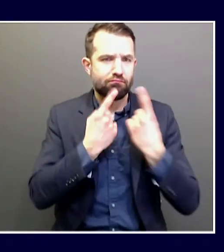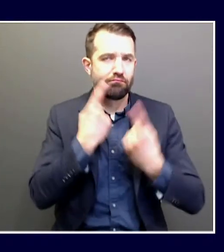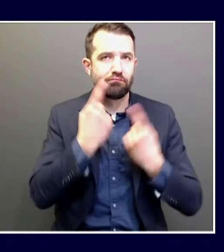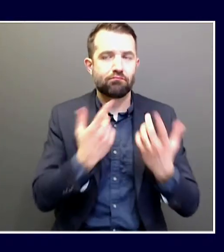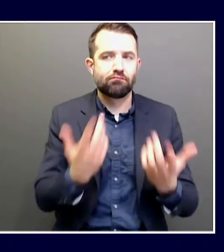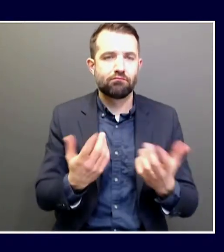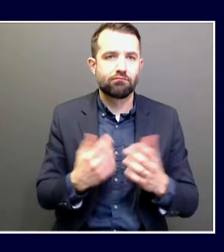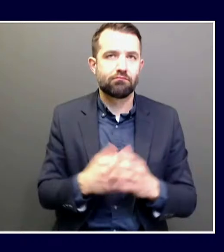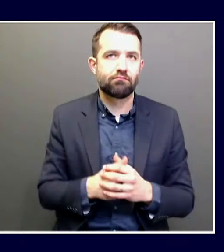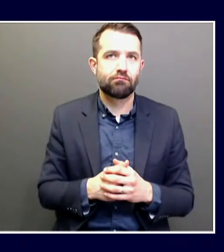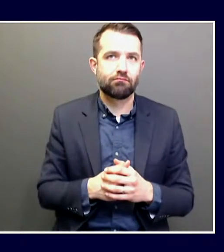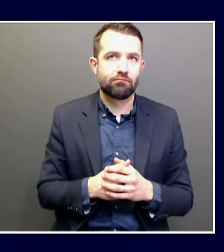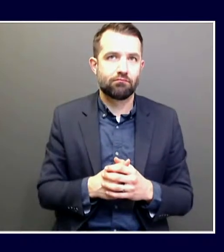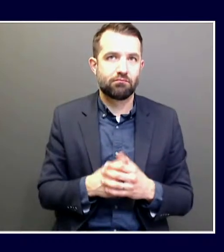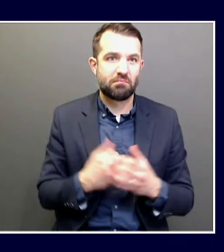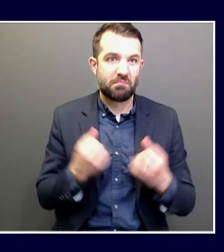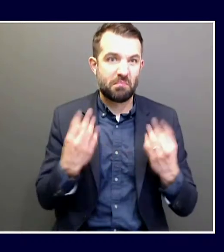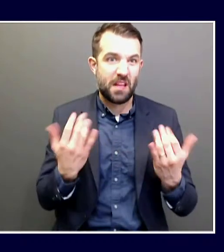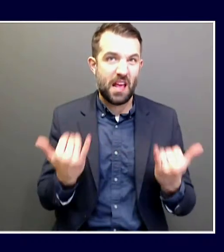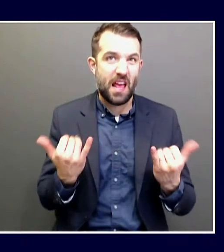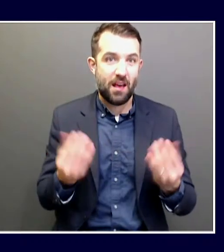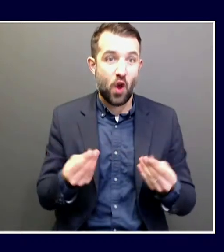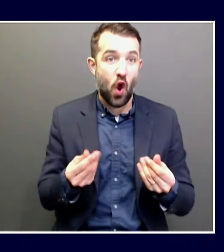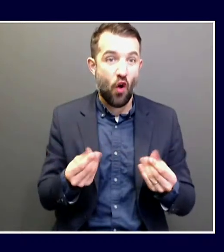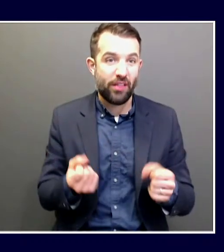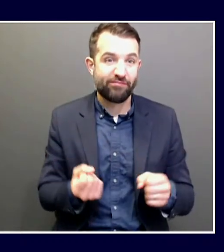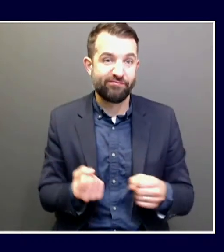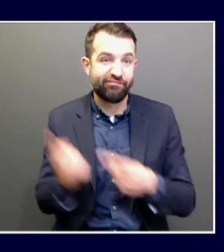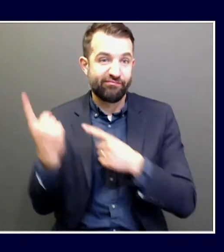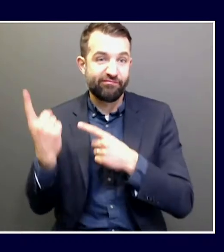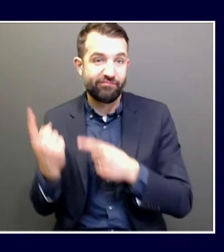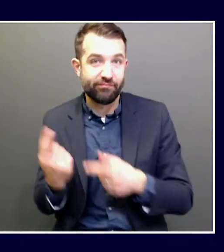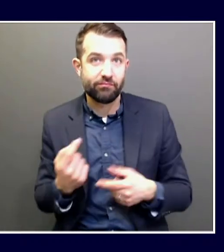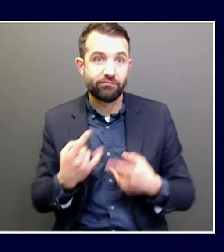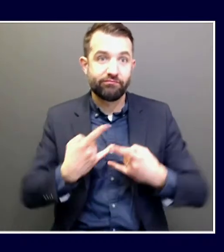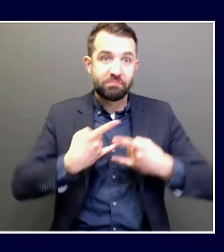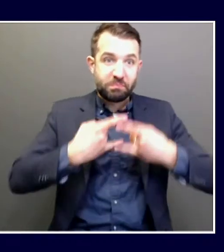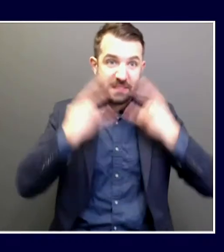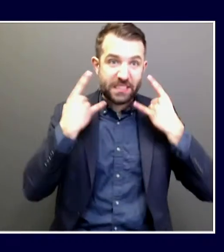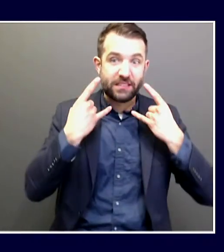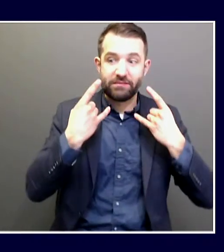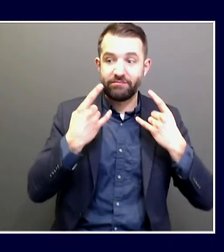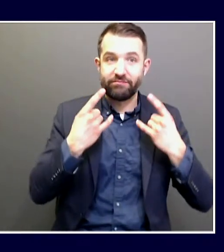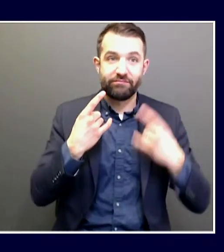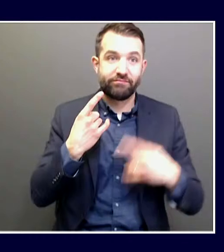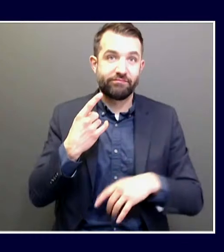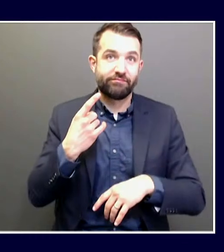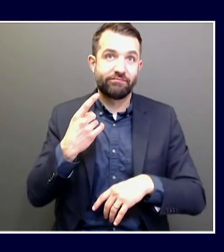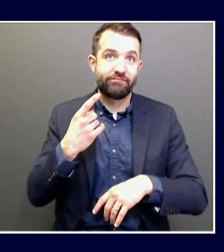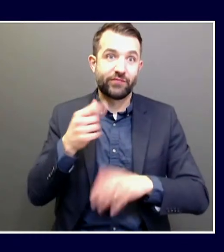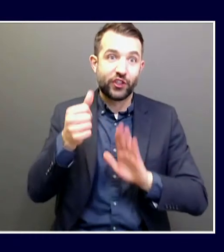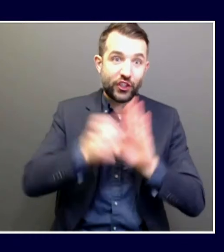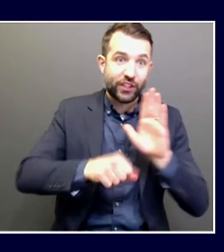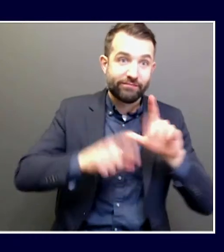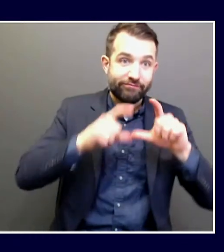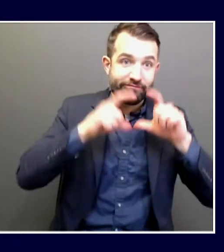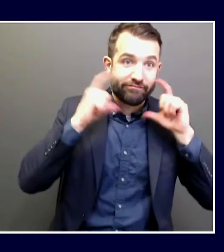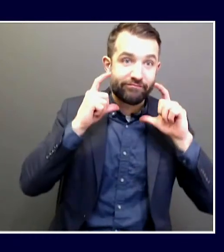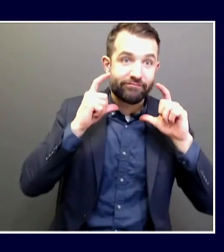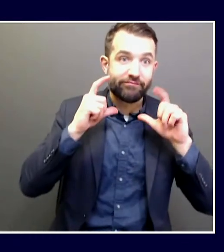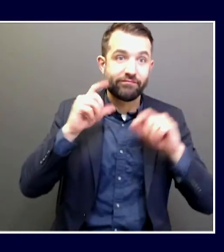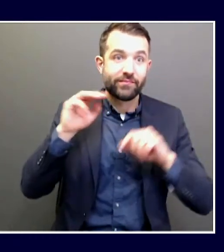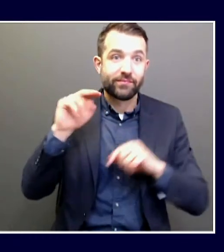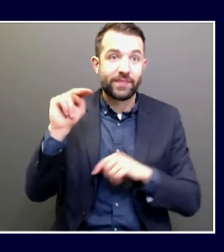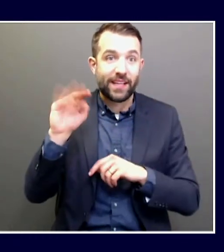or KN95 or N95 masks, will that eventually apply to schools?